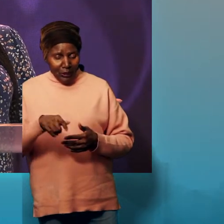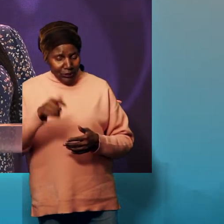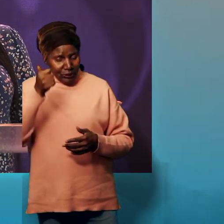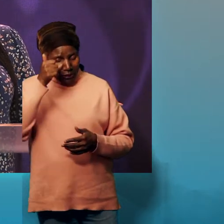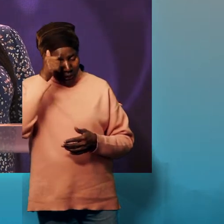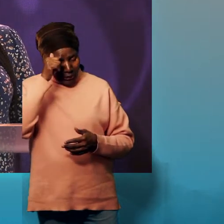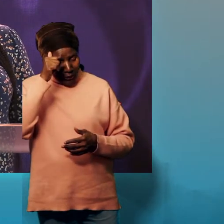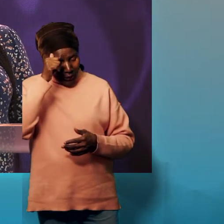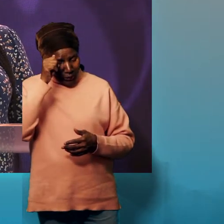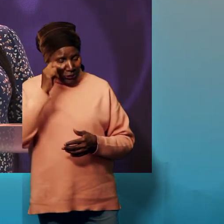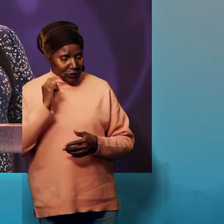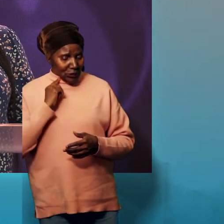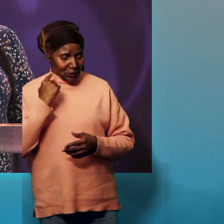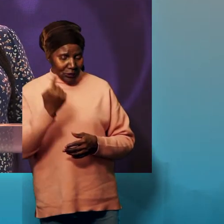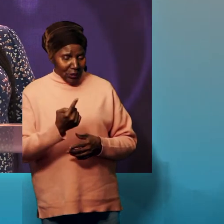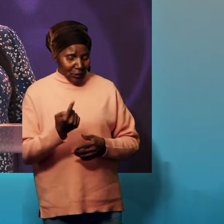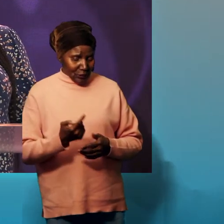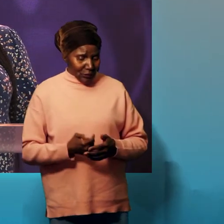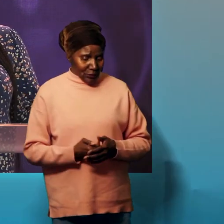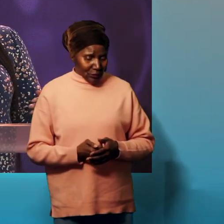the same.